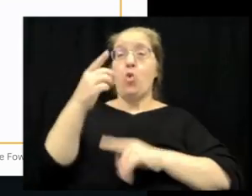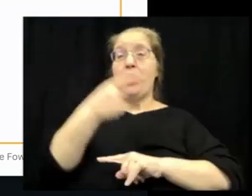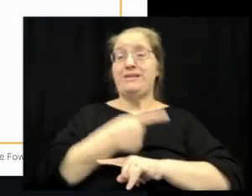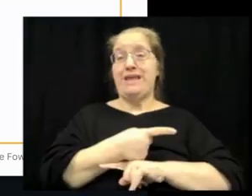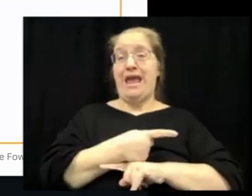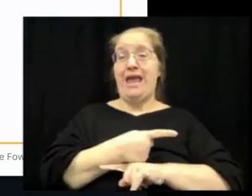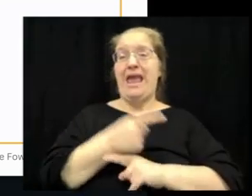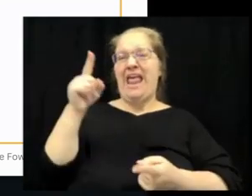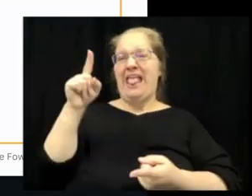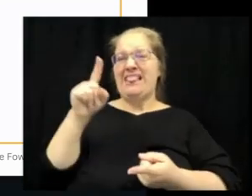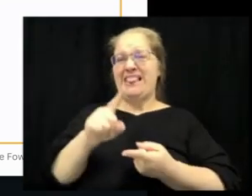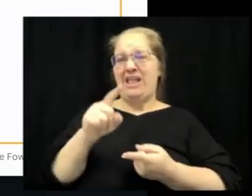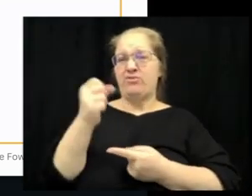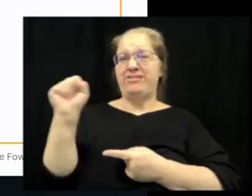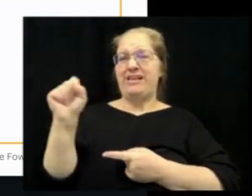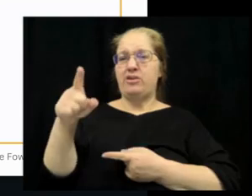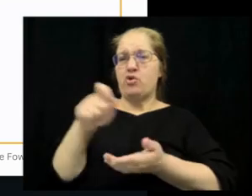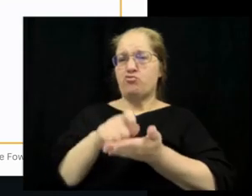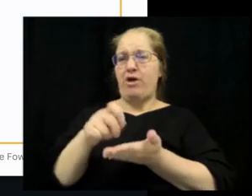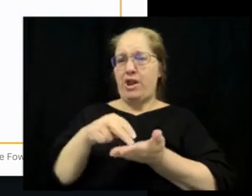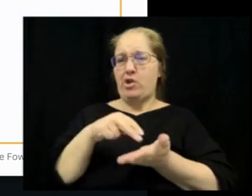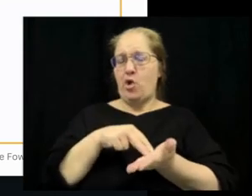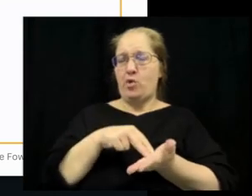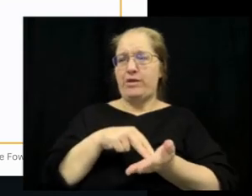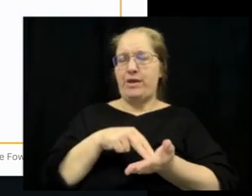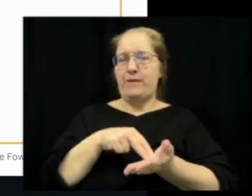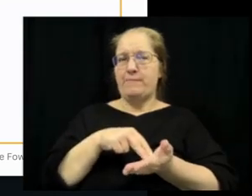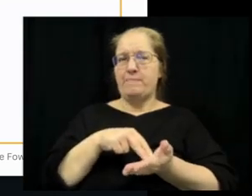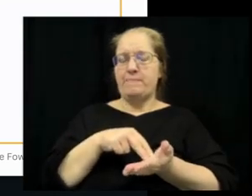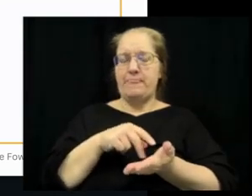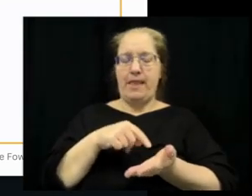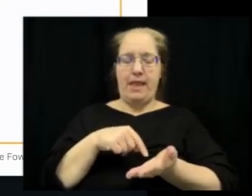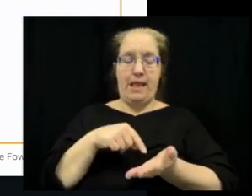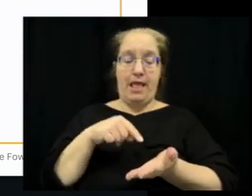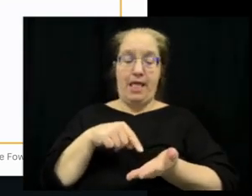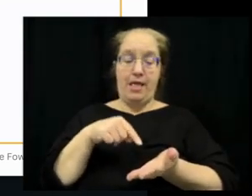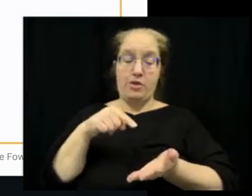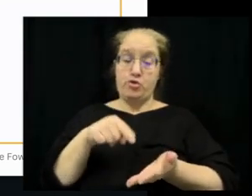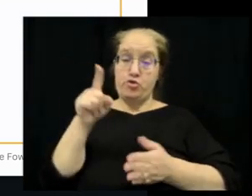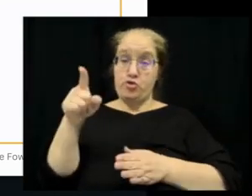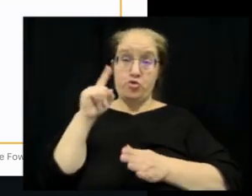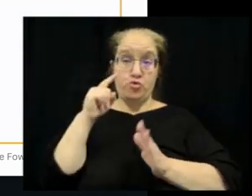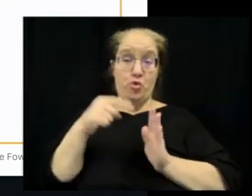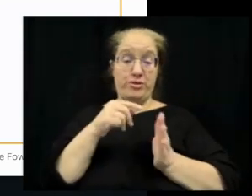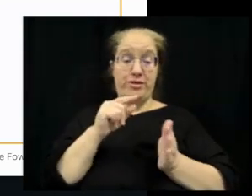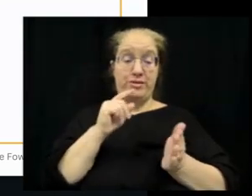you're just going to write a little note and say, wow, did you notice this morning was a little bit easier for us